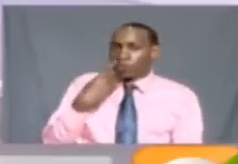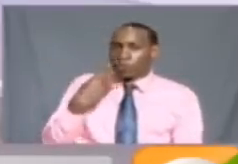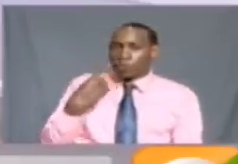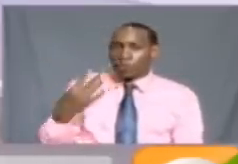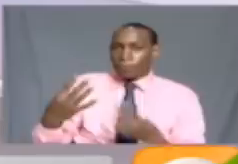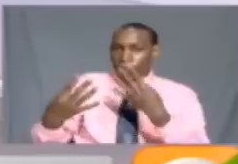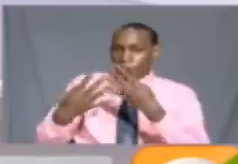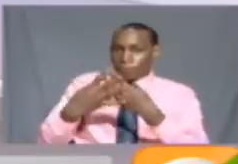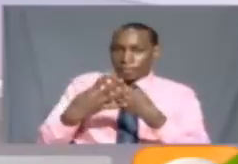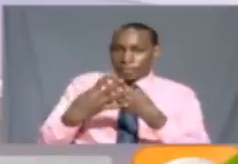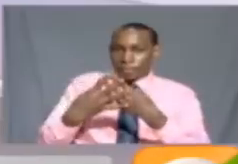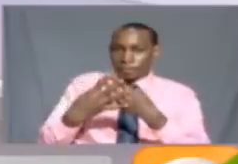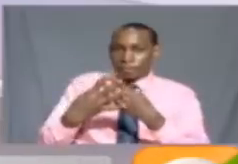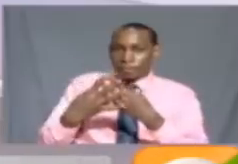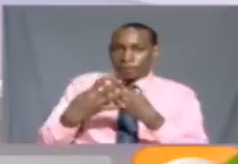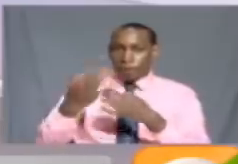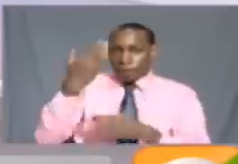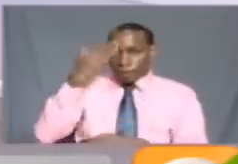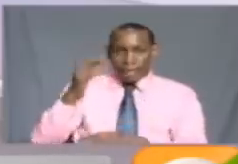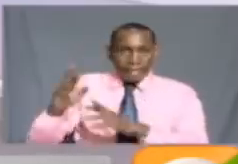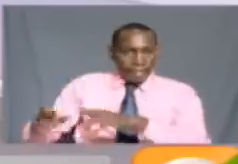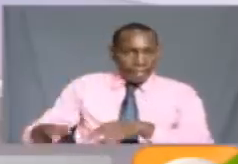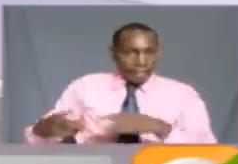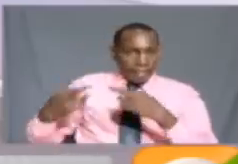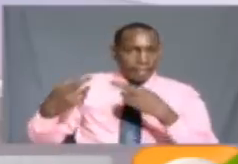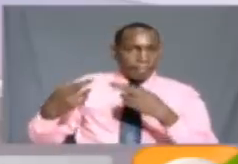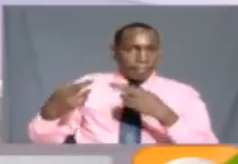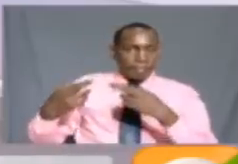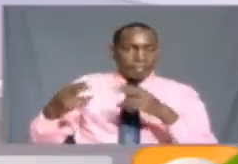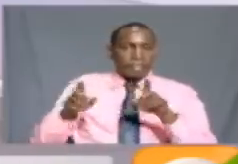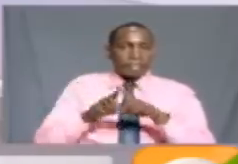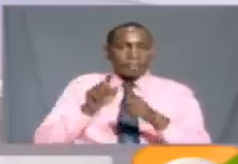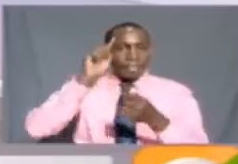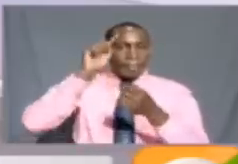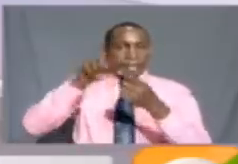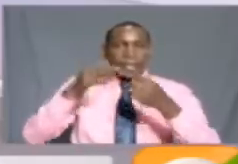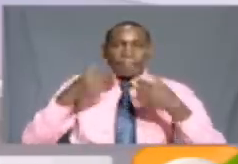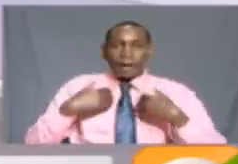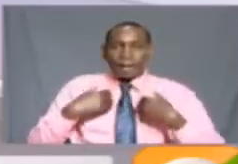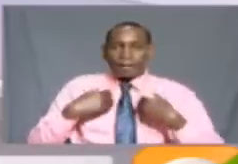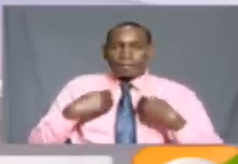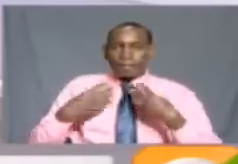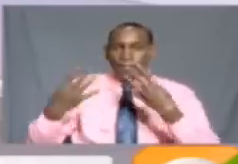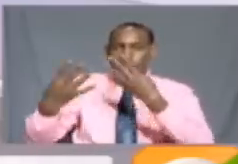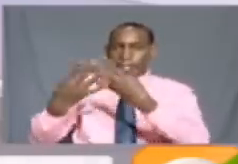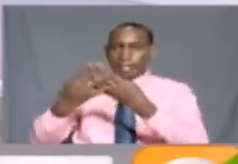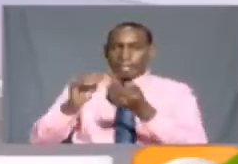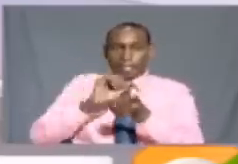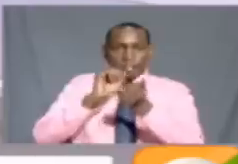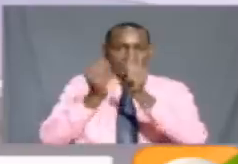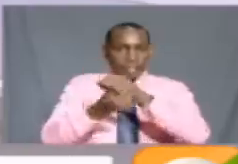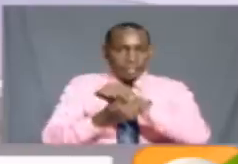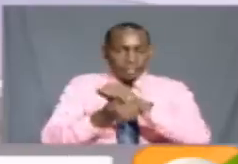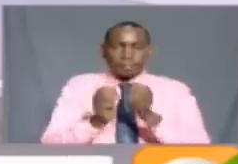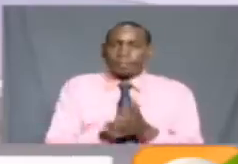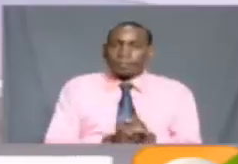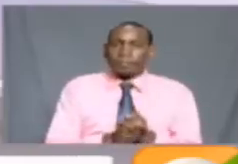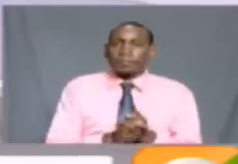convicted of defilement and was seeking to have that conviction overturned. And